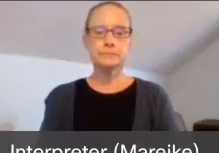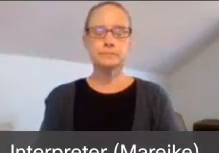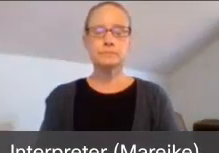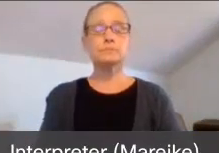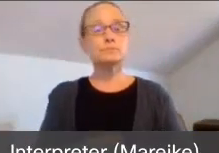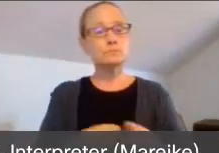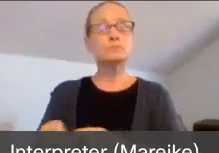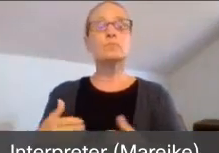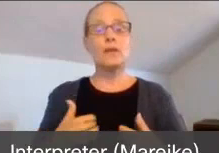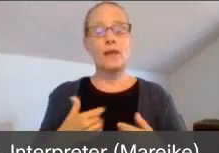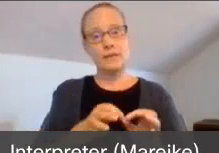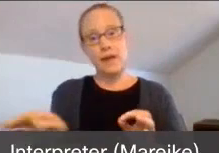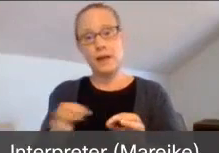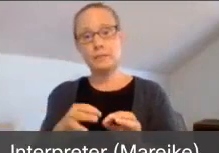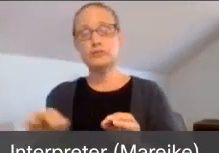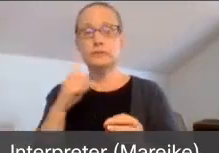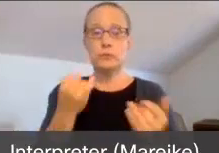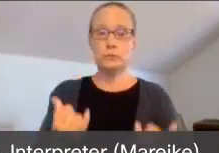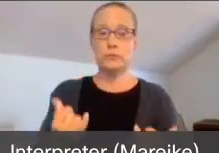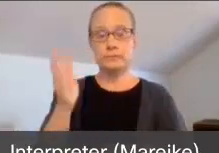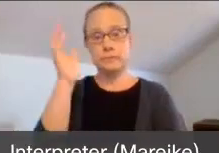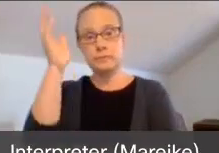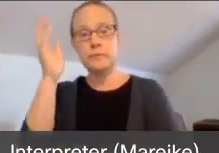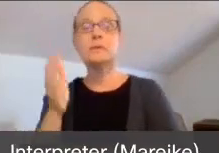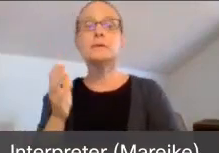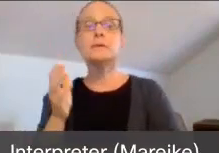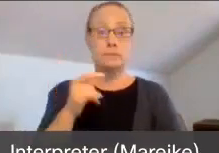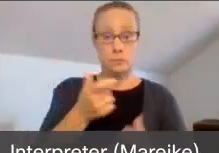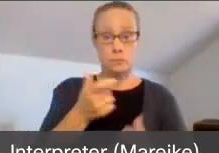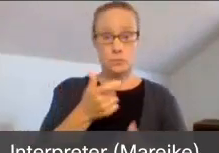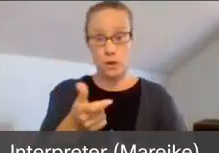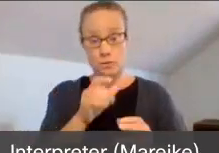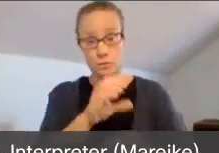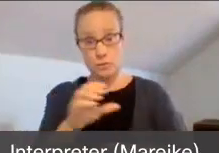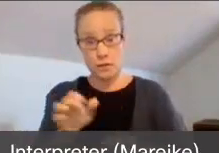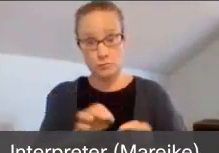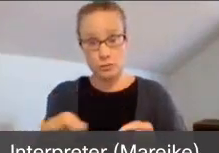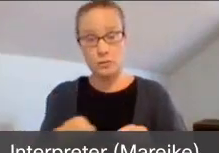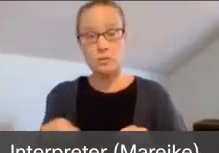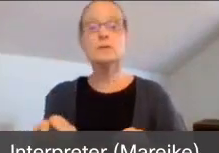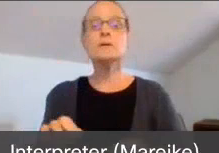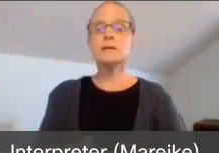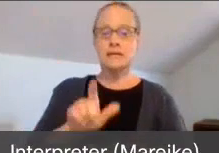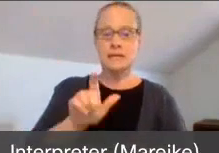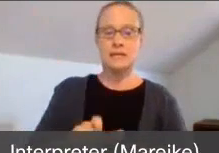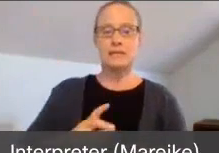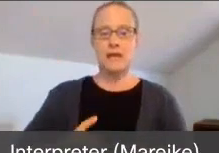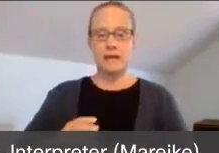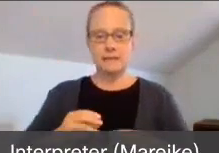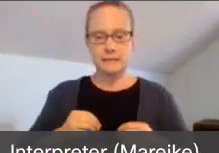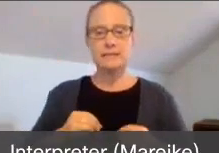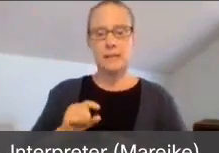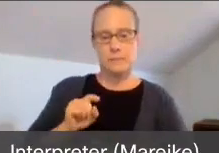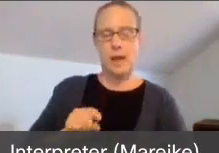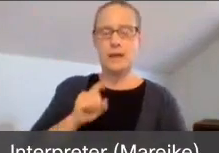There is live captioning for this event. To view live captioning, select the Accept button in the Multimedia